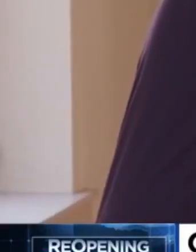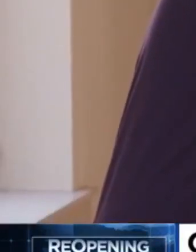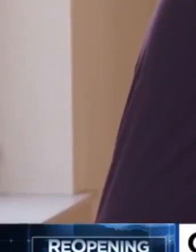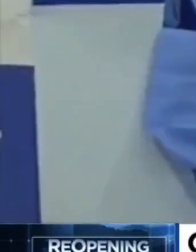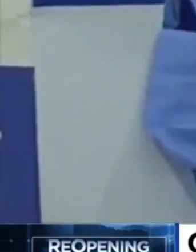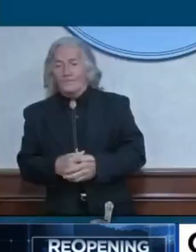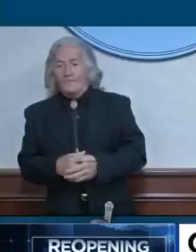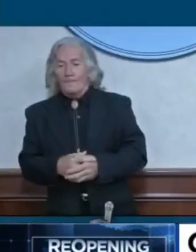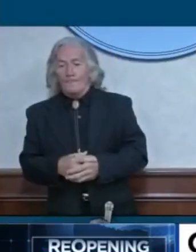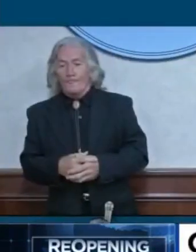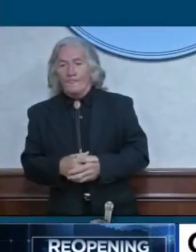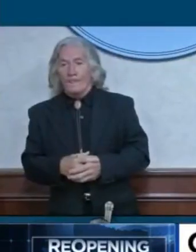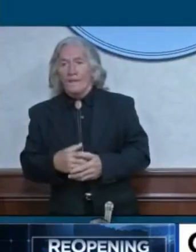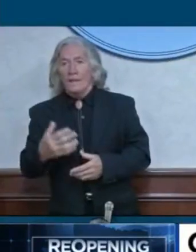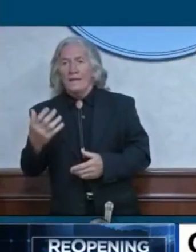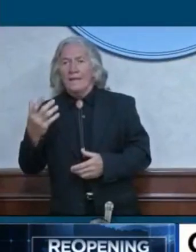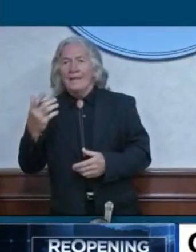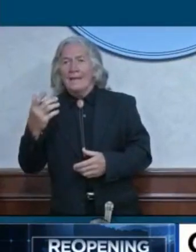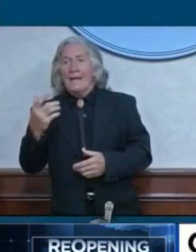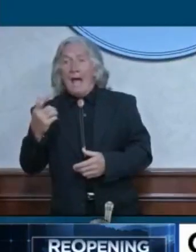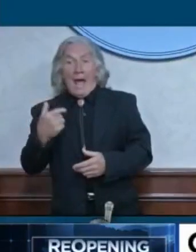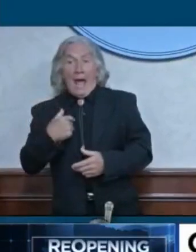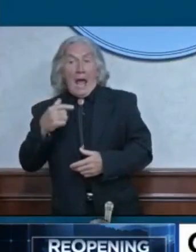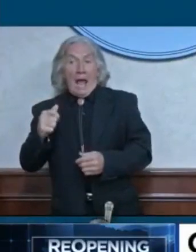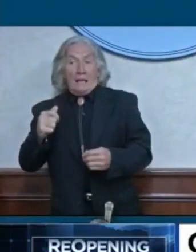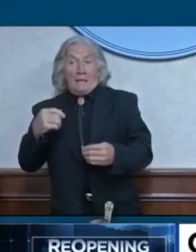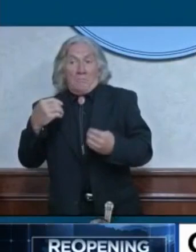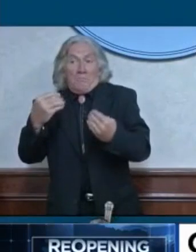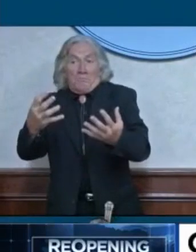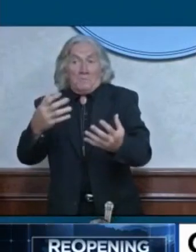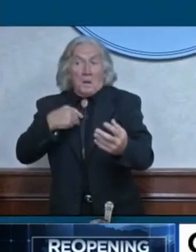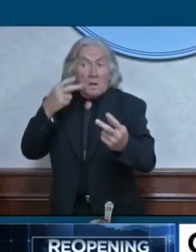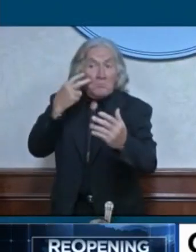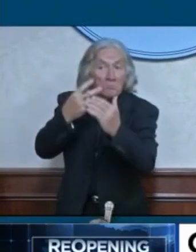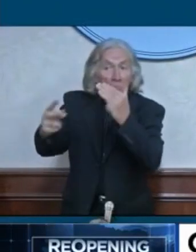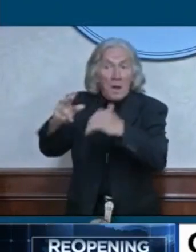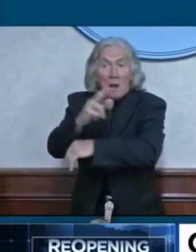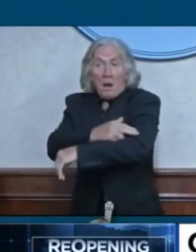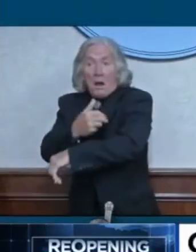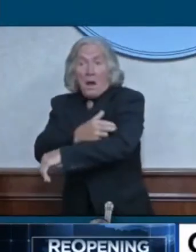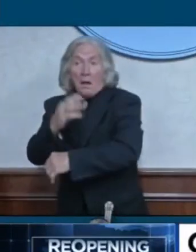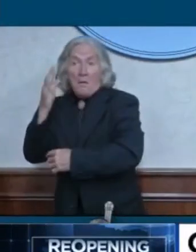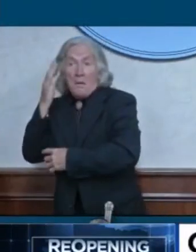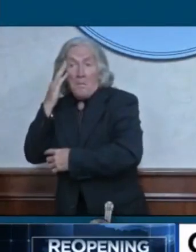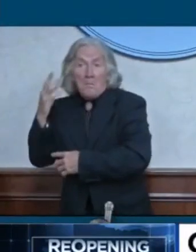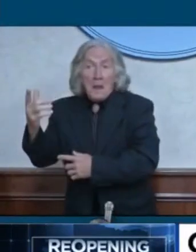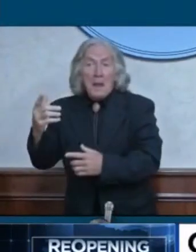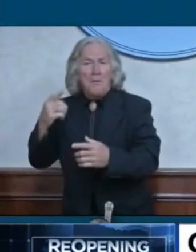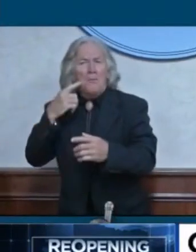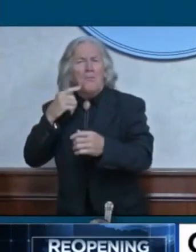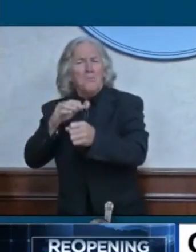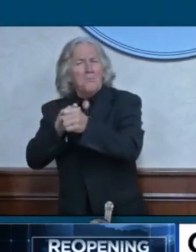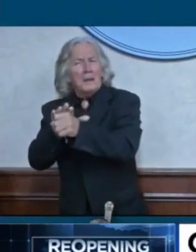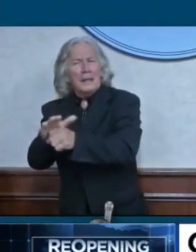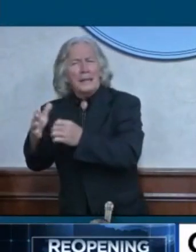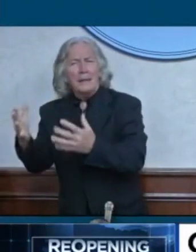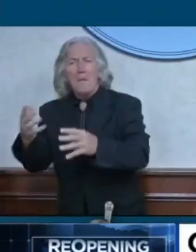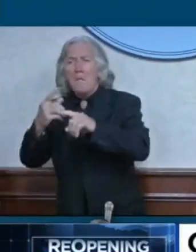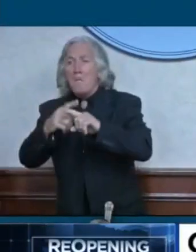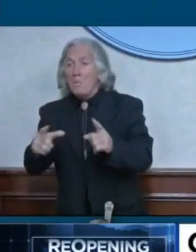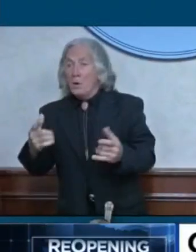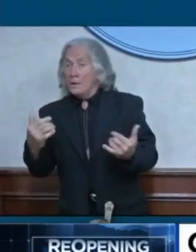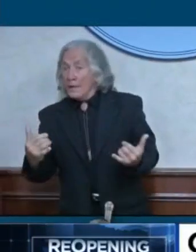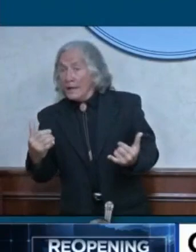COVID patients. The increased occupancy of hospital beds does raise concerns, but